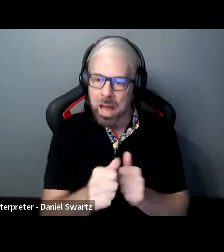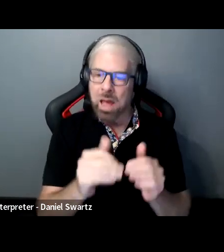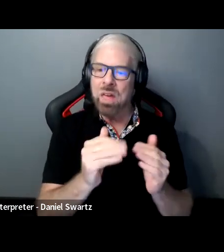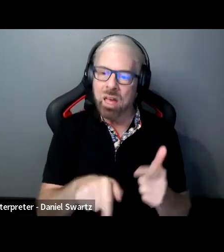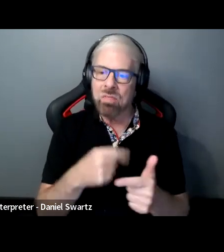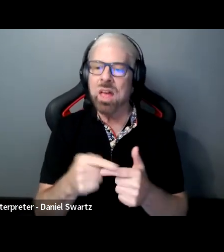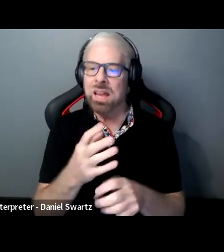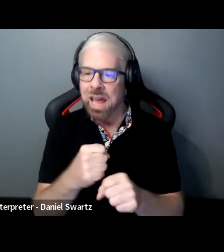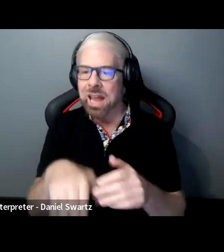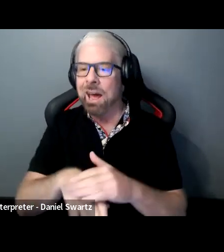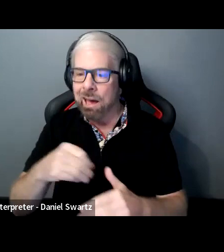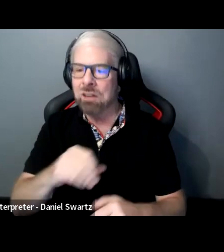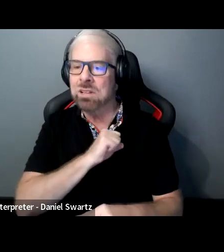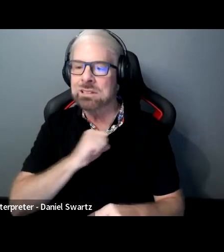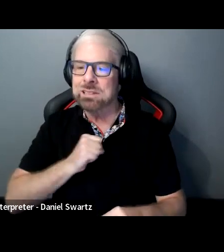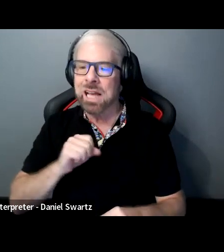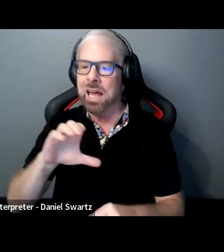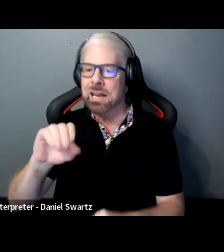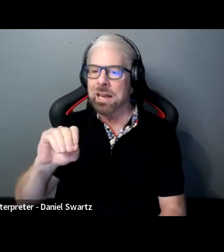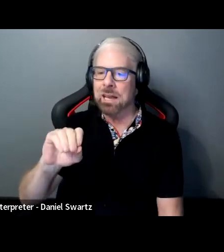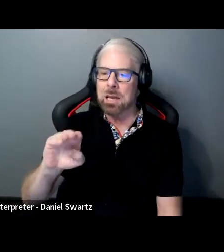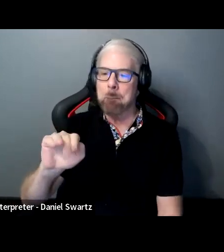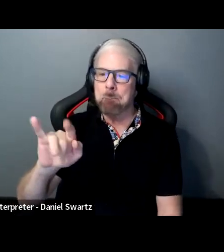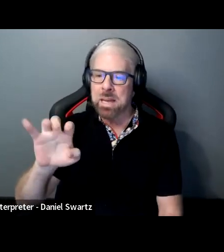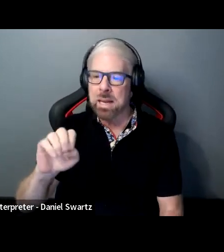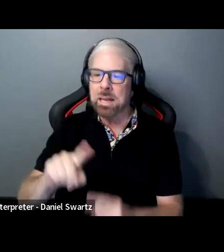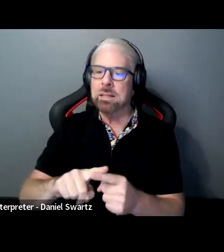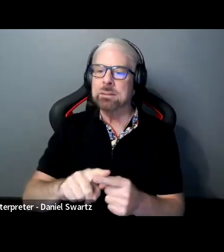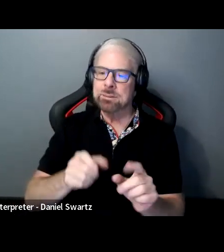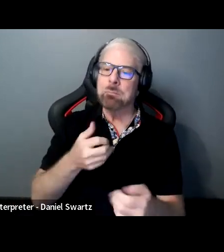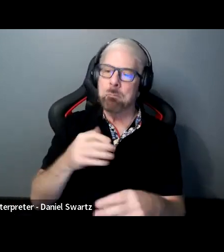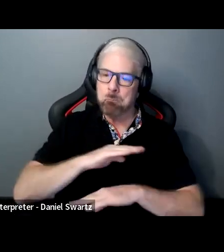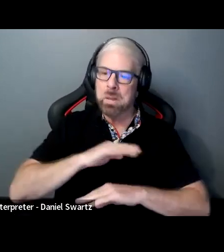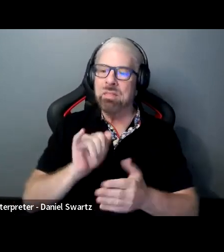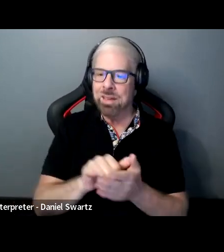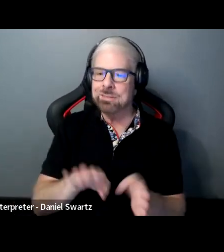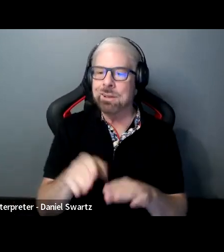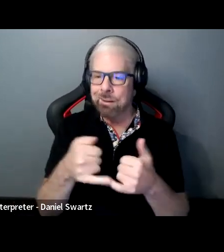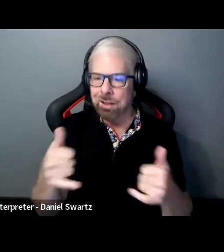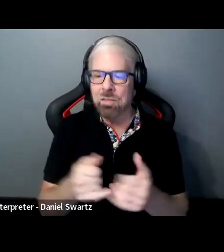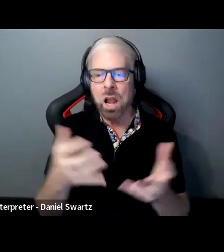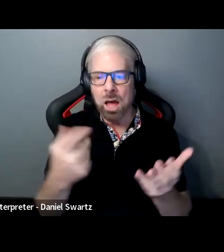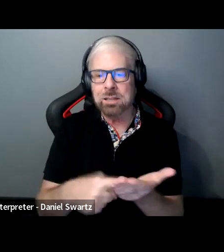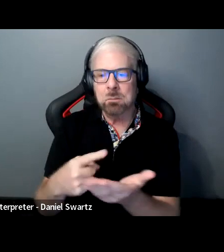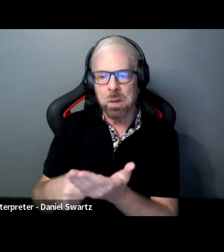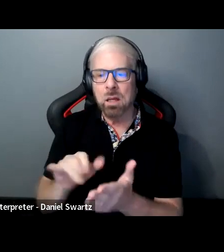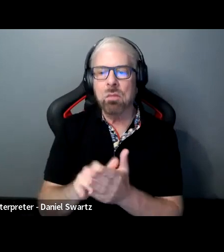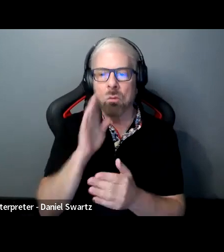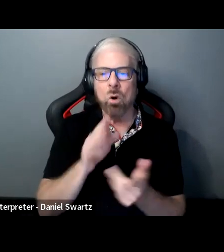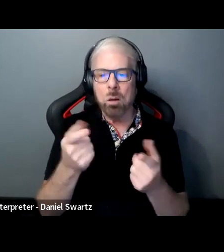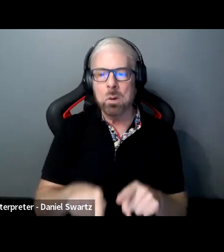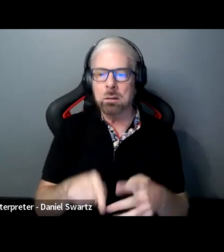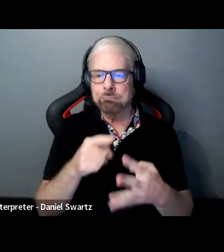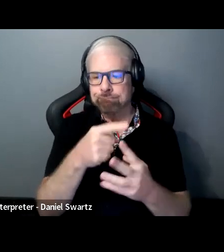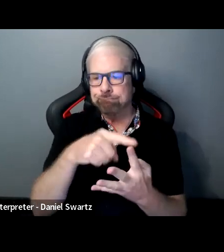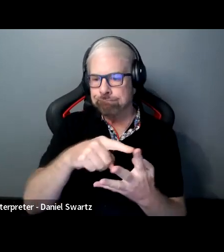Senate committee in order to beat that next deadline. So that's going to be a lot of meaning. There's going to be a lot of debating going on during the month of